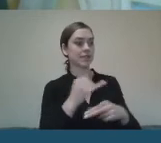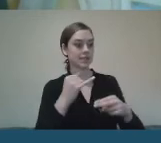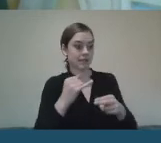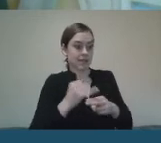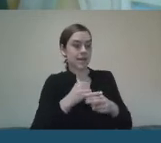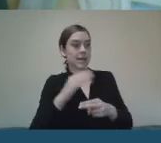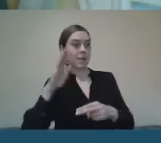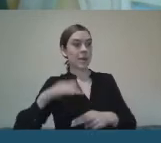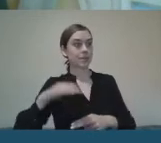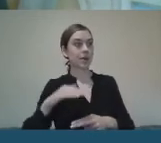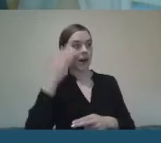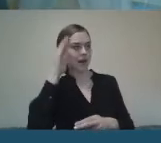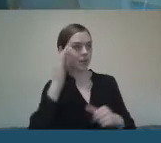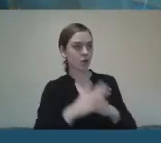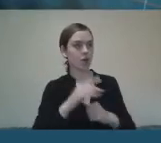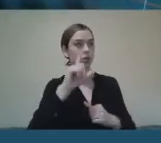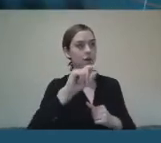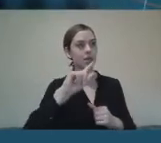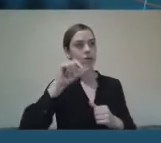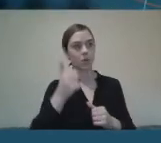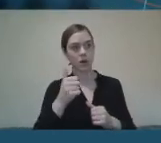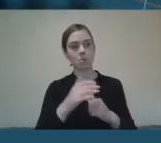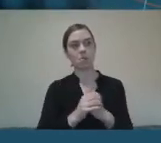for 2021?